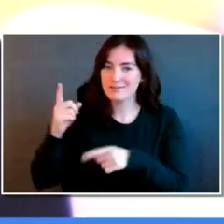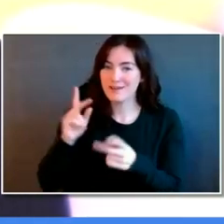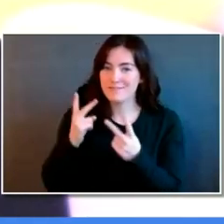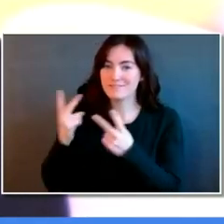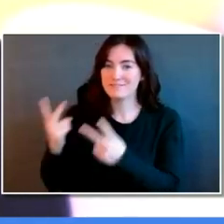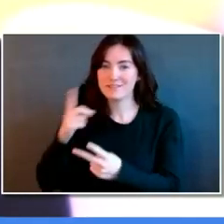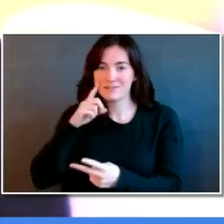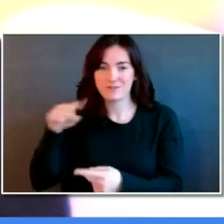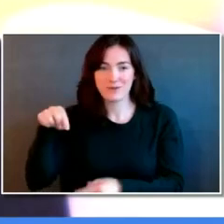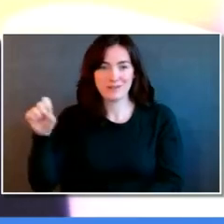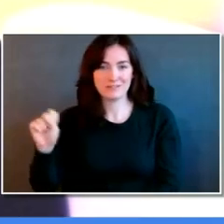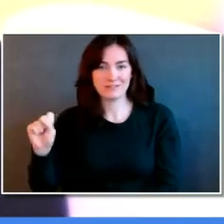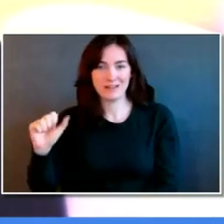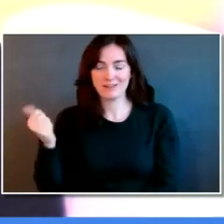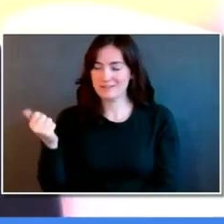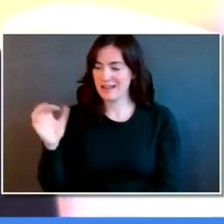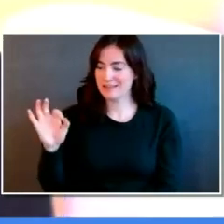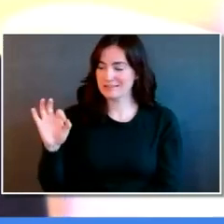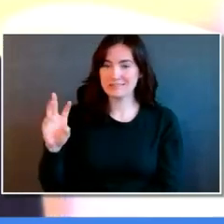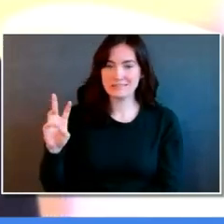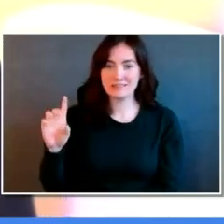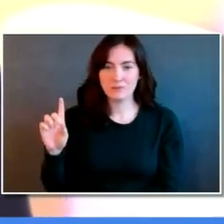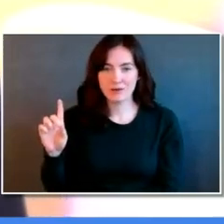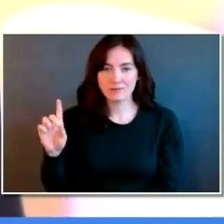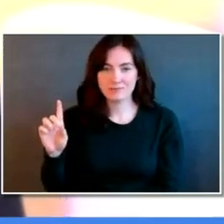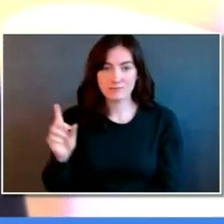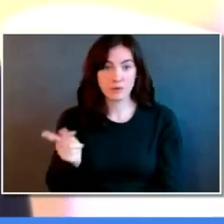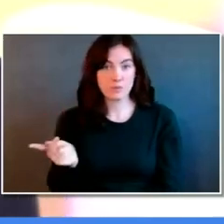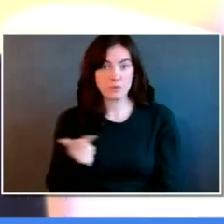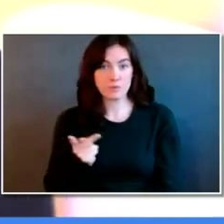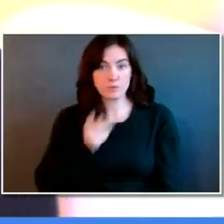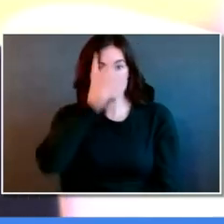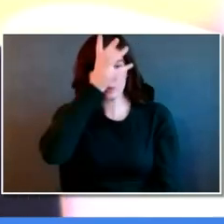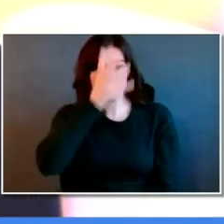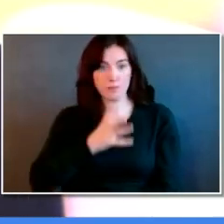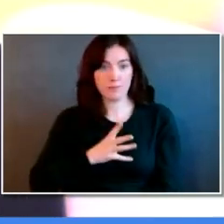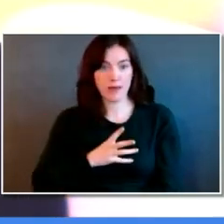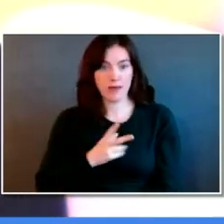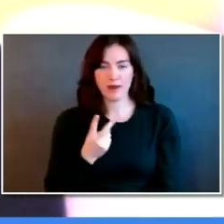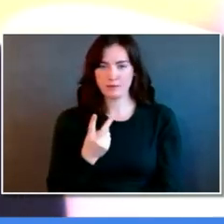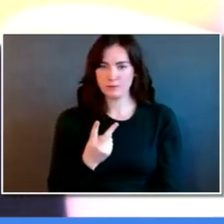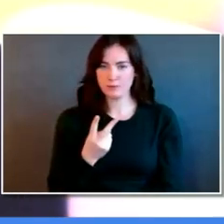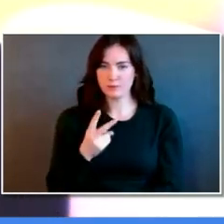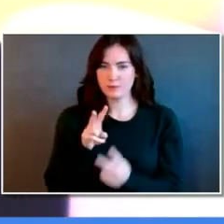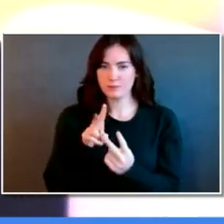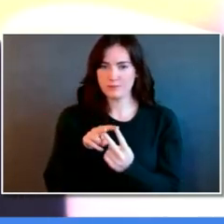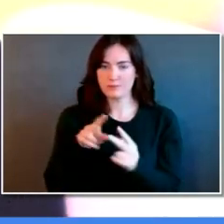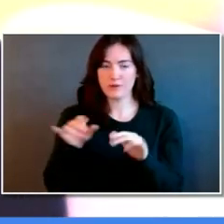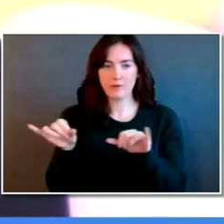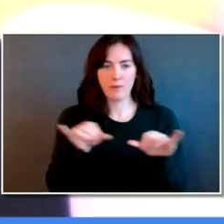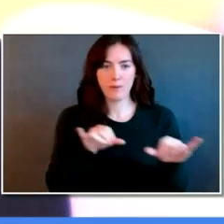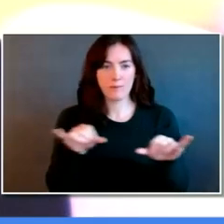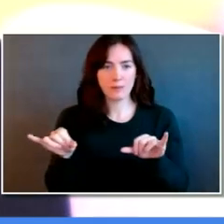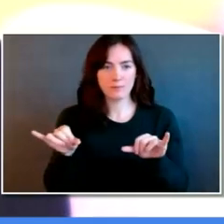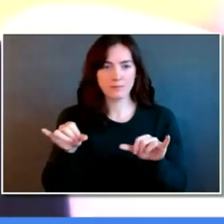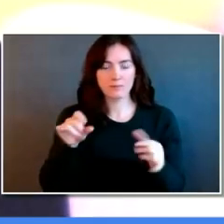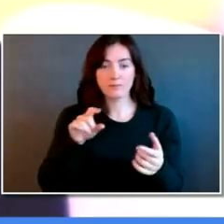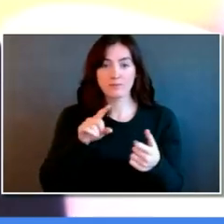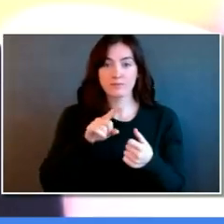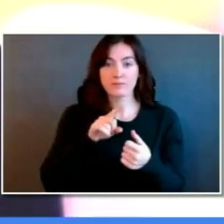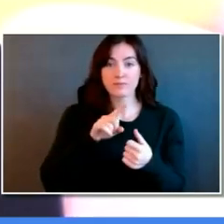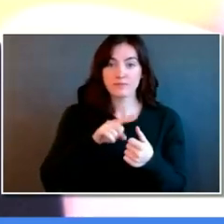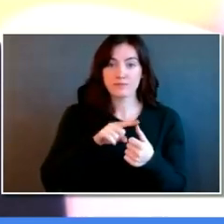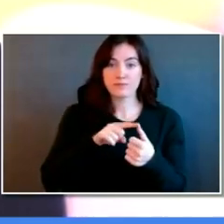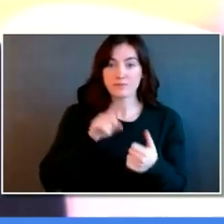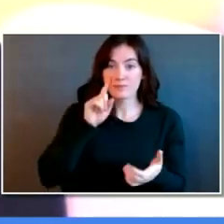1961. These two men had two things in common. They believed in education as a